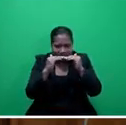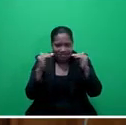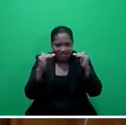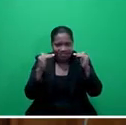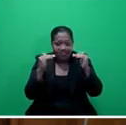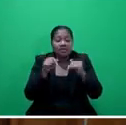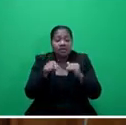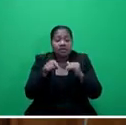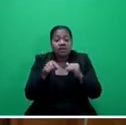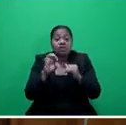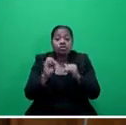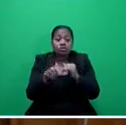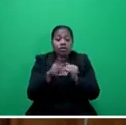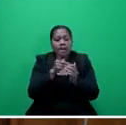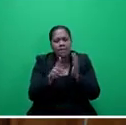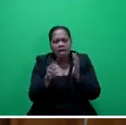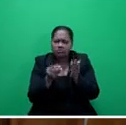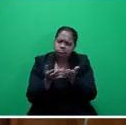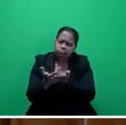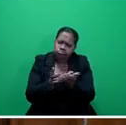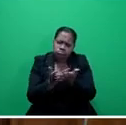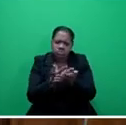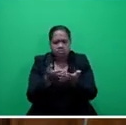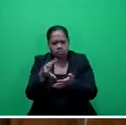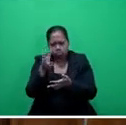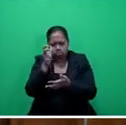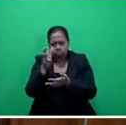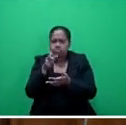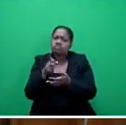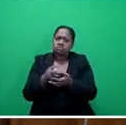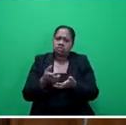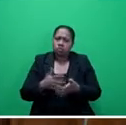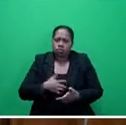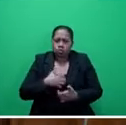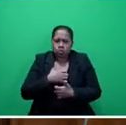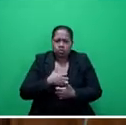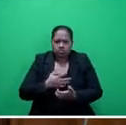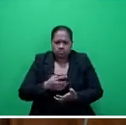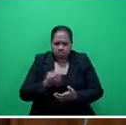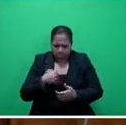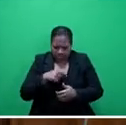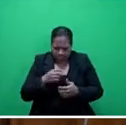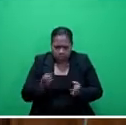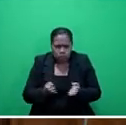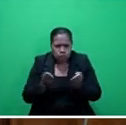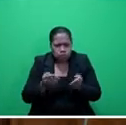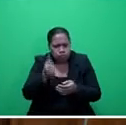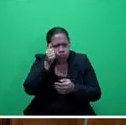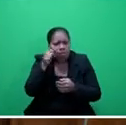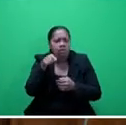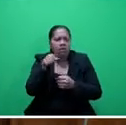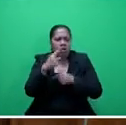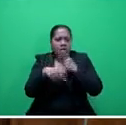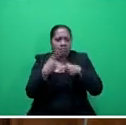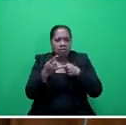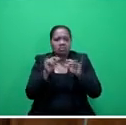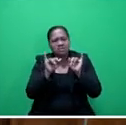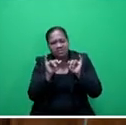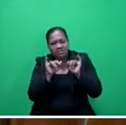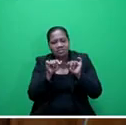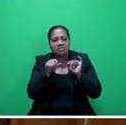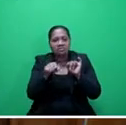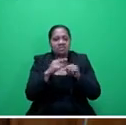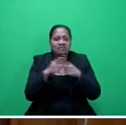was encouraging to note that the office has made strides in responding to gender-related issues by having